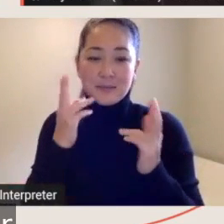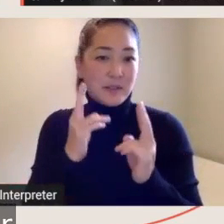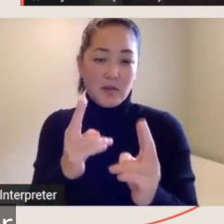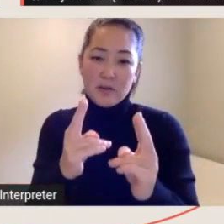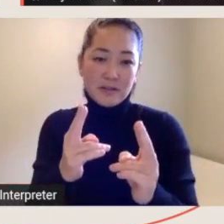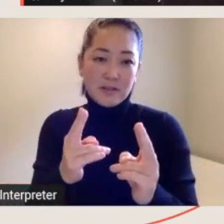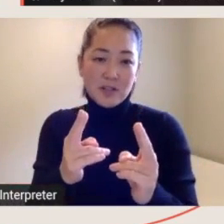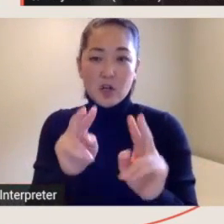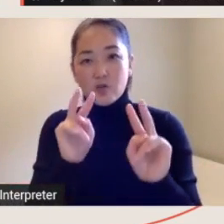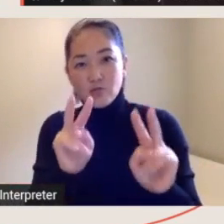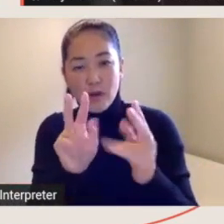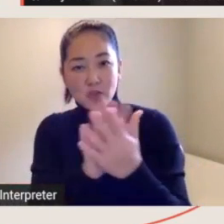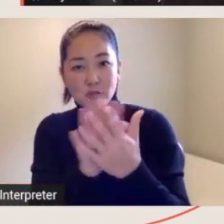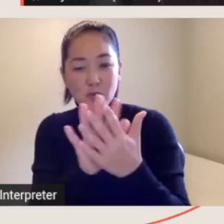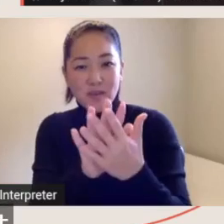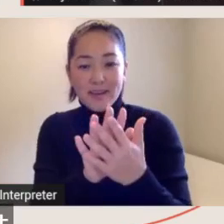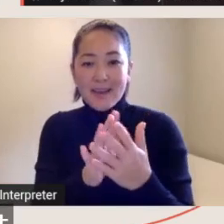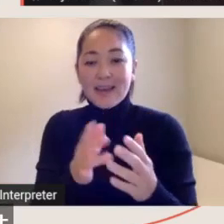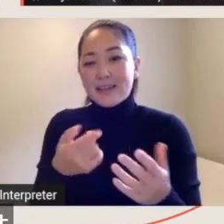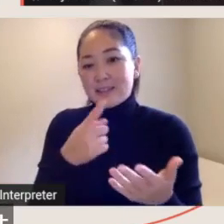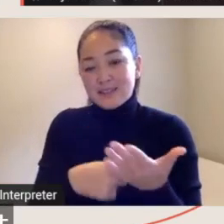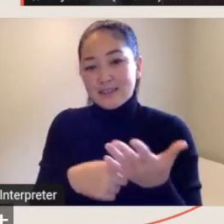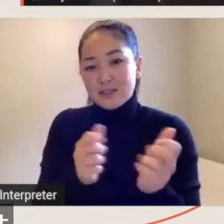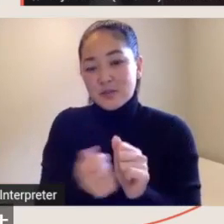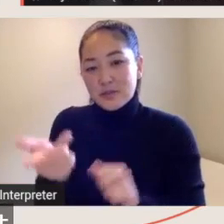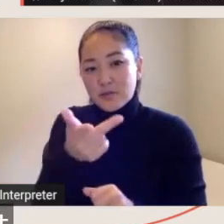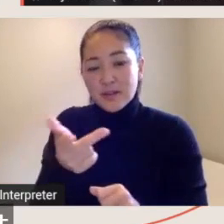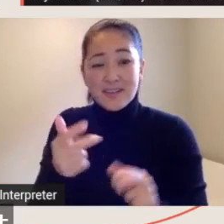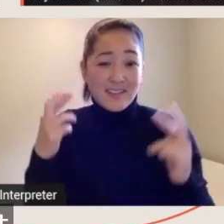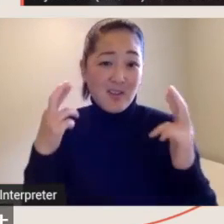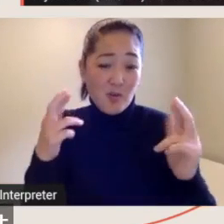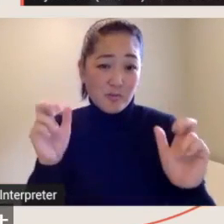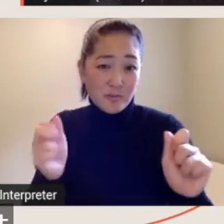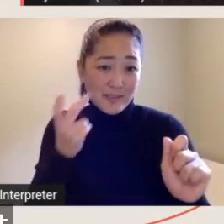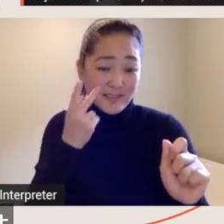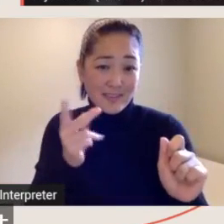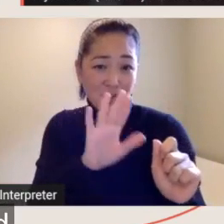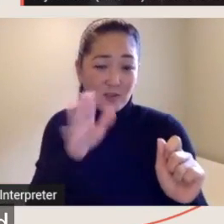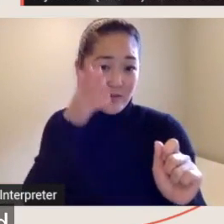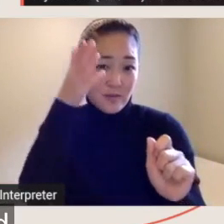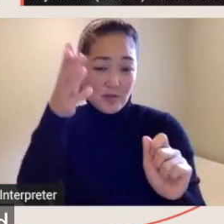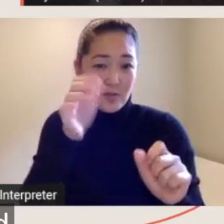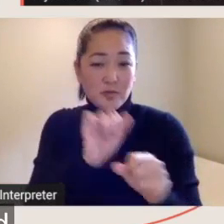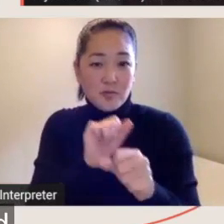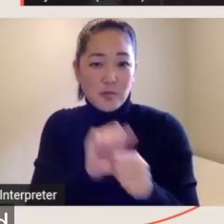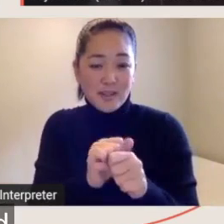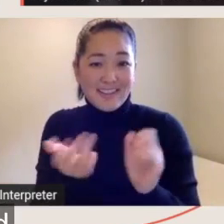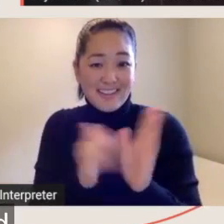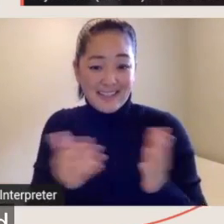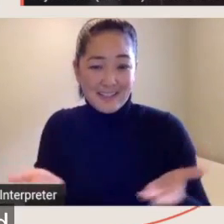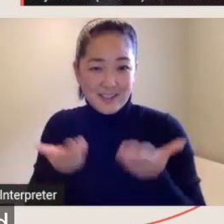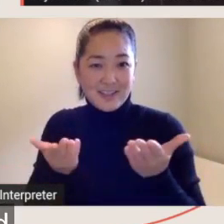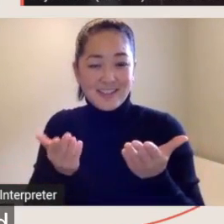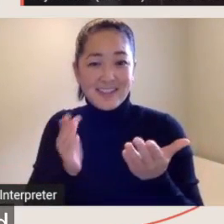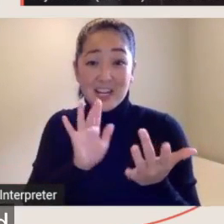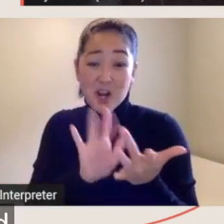to screen the film and to speak to all three of you. And I really, really hope we get to see your future work at the festival again and stay in